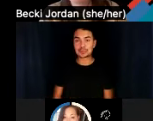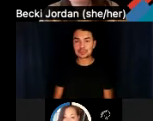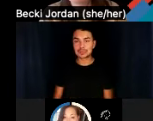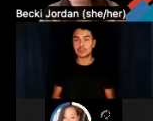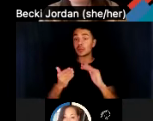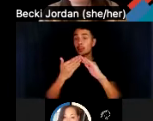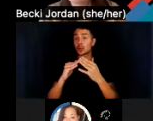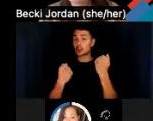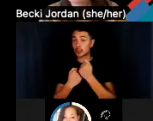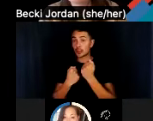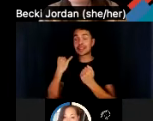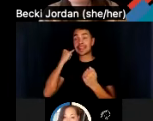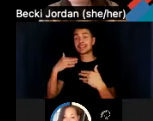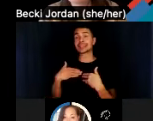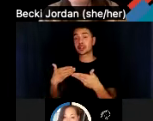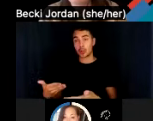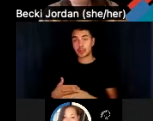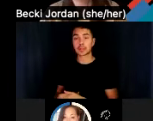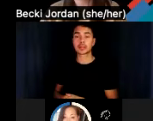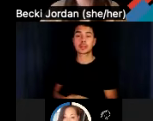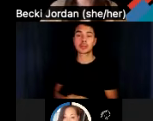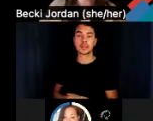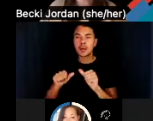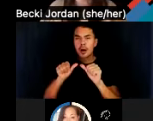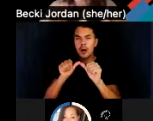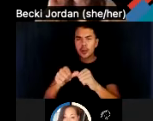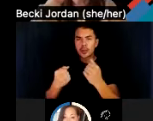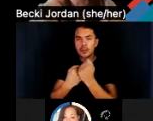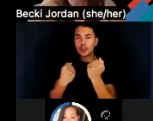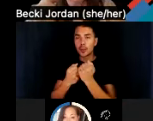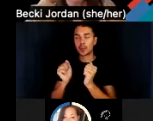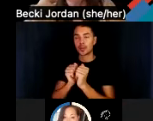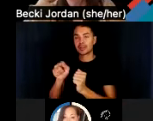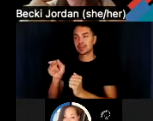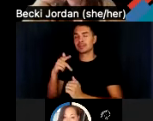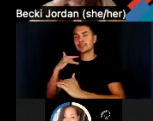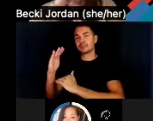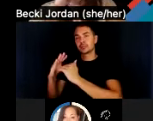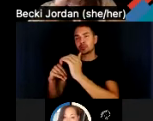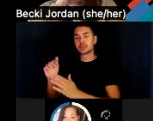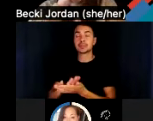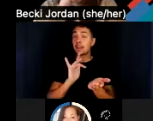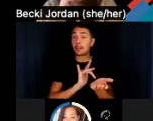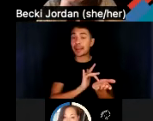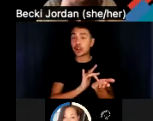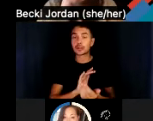Community support if disclosed. Ongoing support with someone they're comfortable with. Medical.